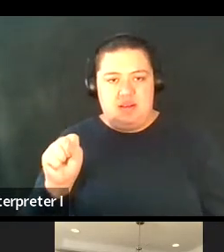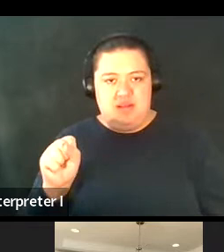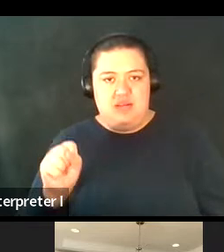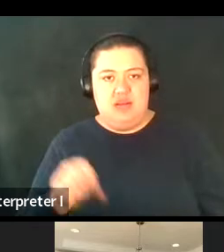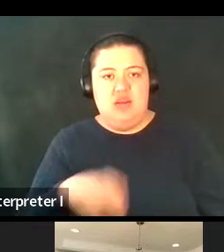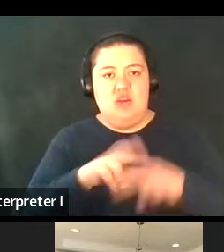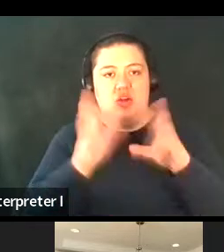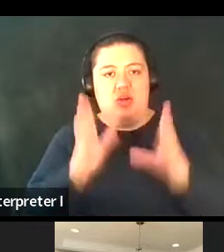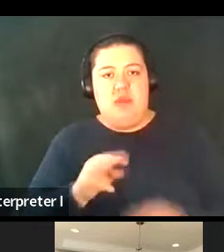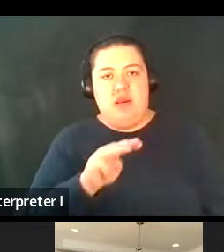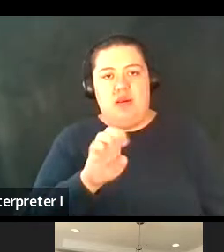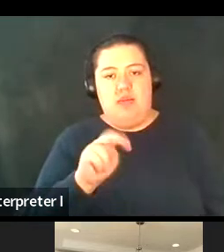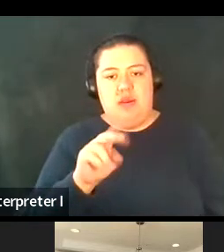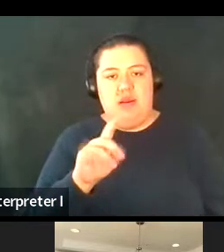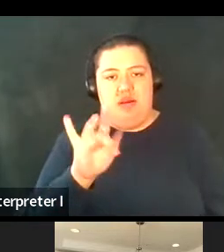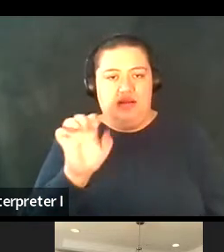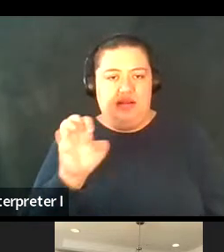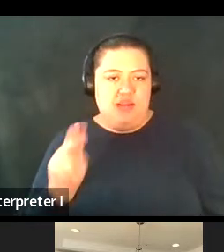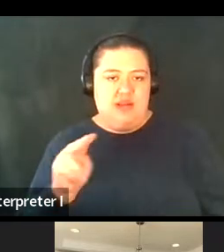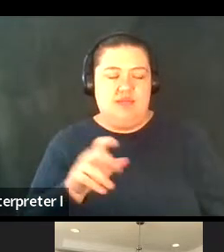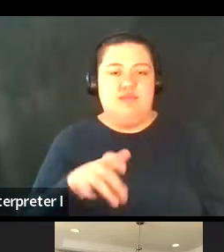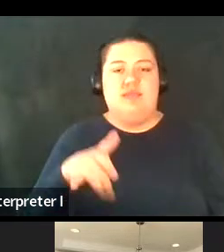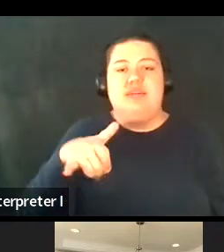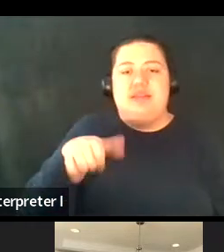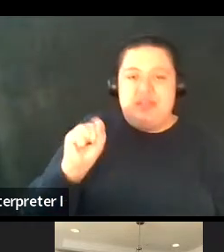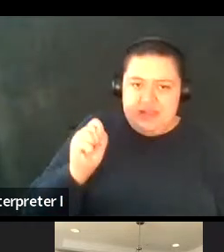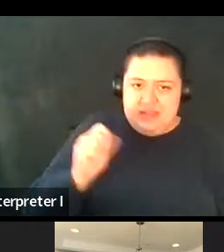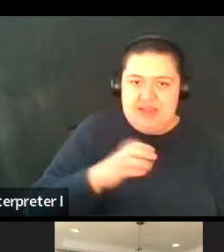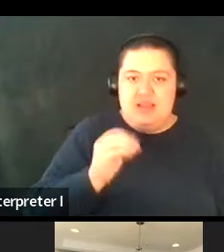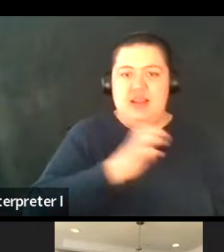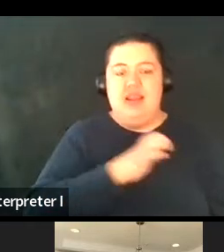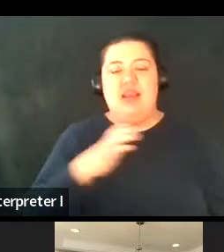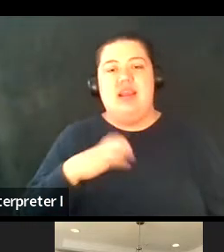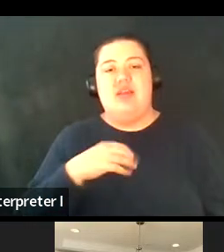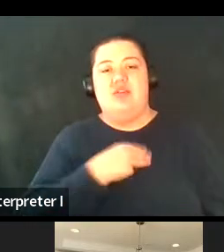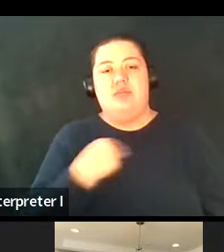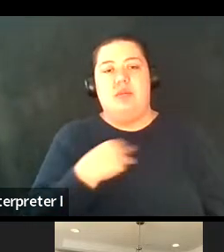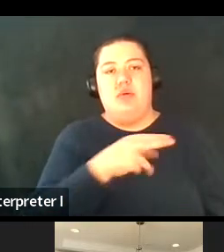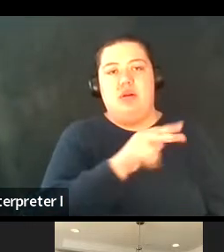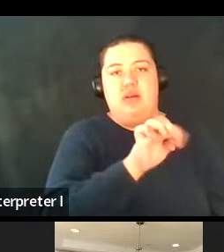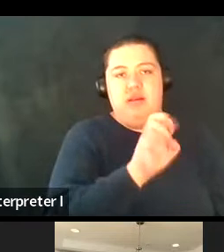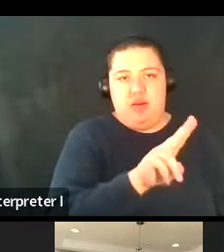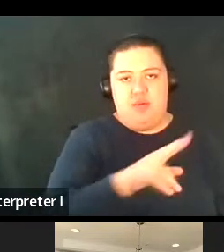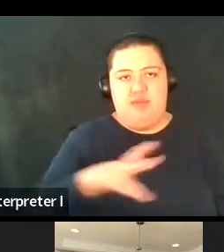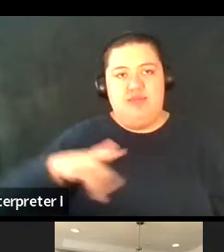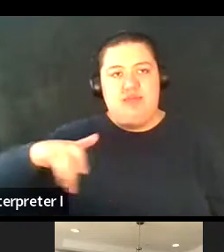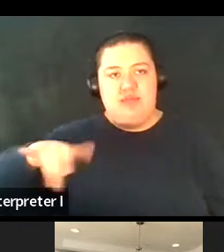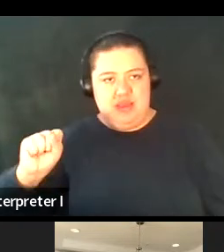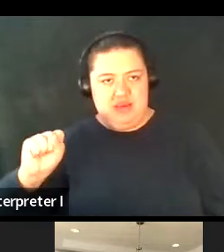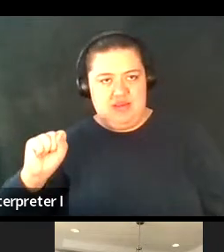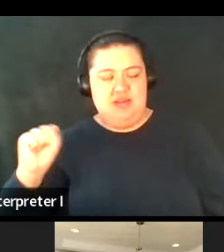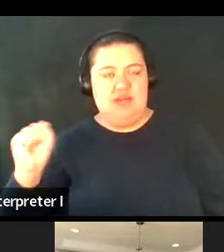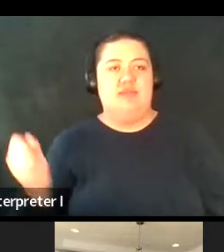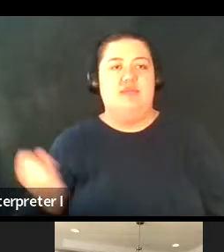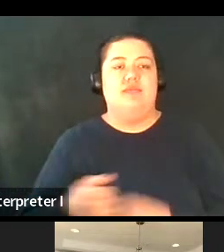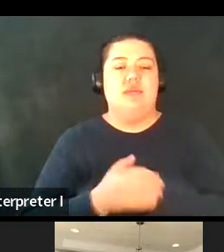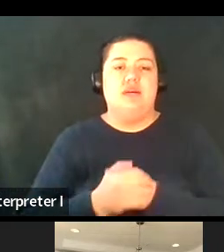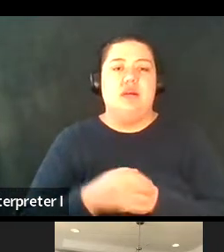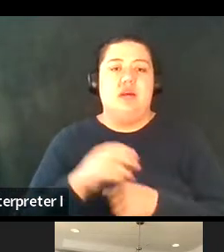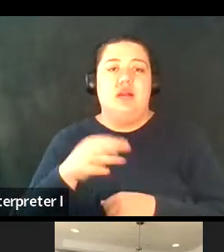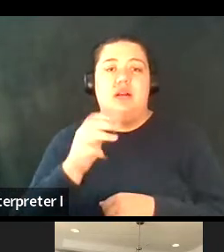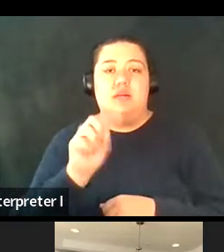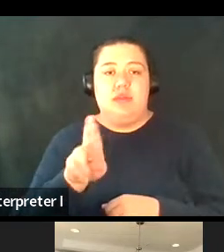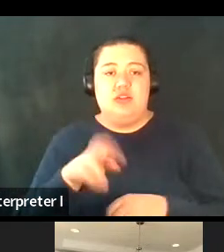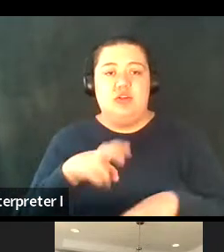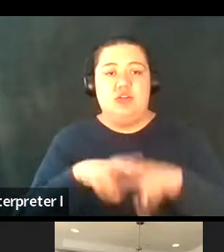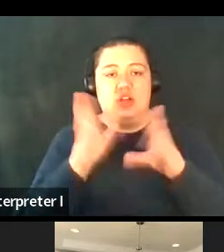Mendelson. Yes. Chairman Mendelson votes yes, and Councilmember Nadeau. Yes. Councilmember Nadeau votes yes. Mr. Chairman, there are